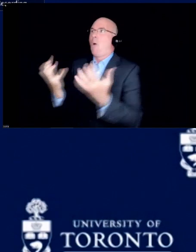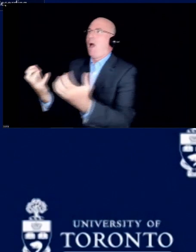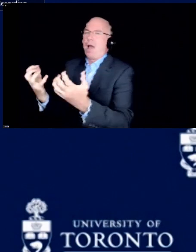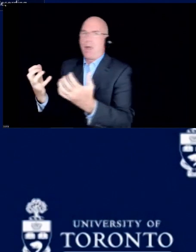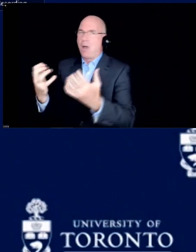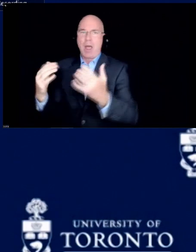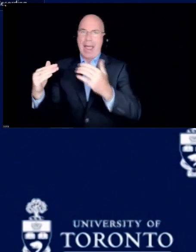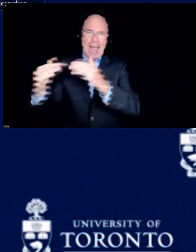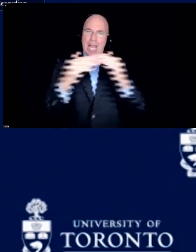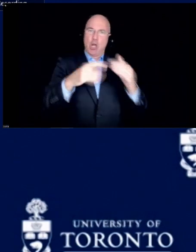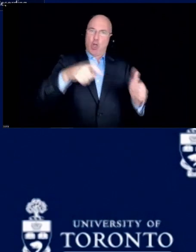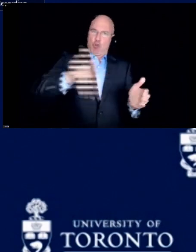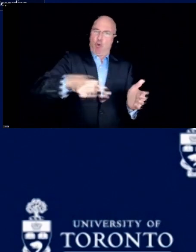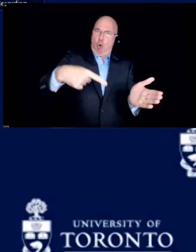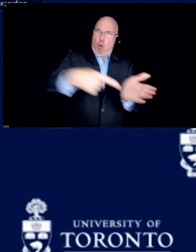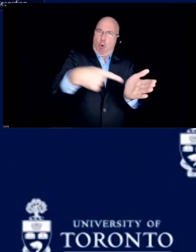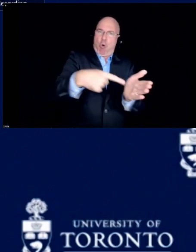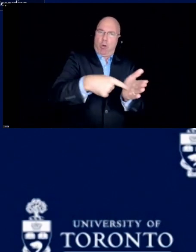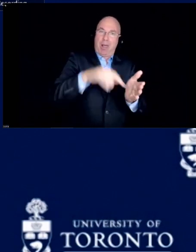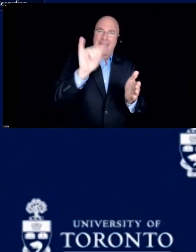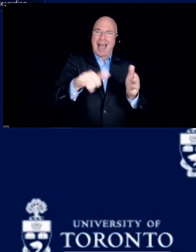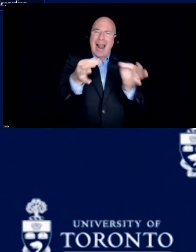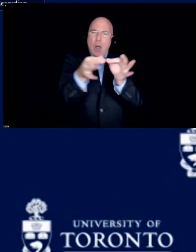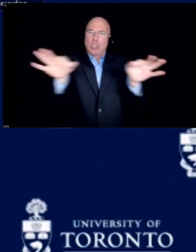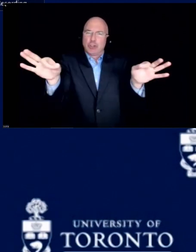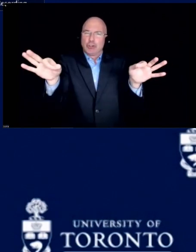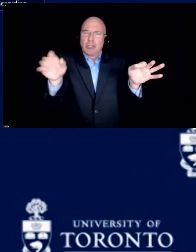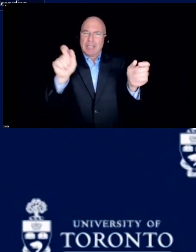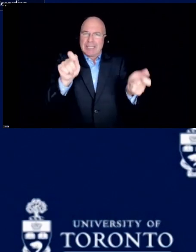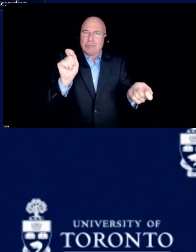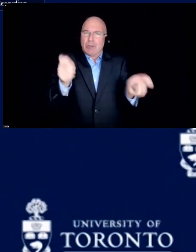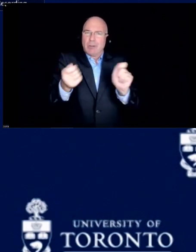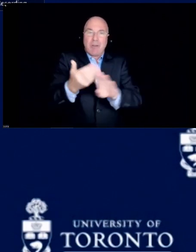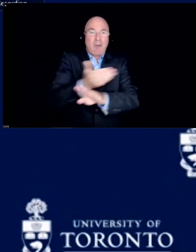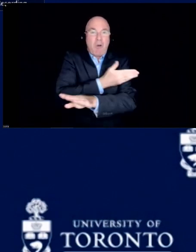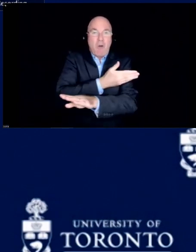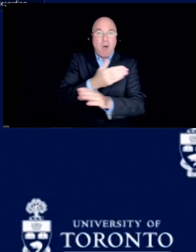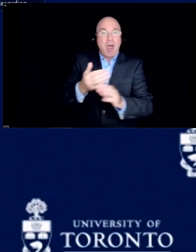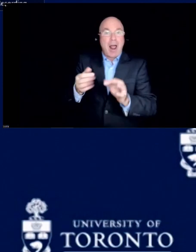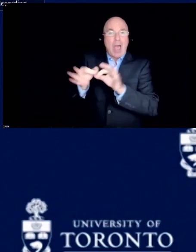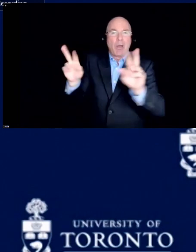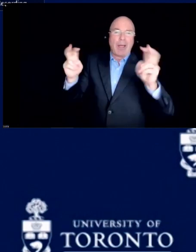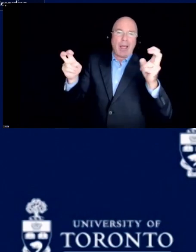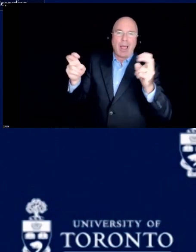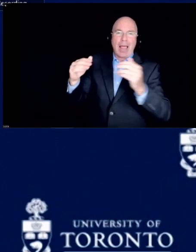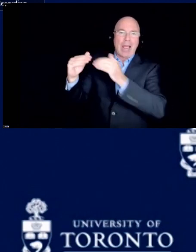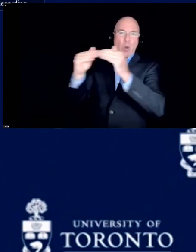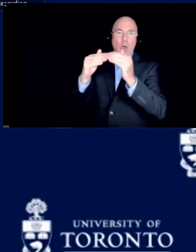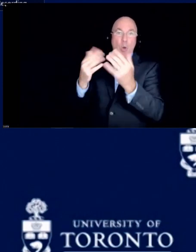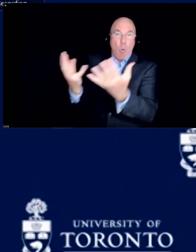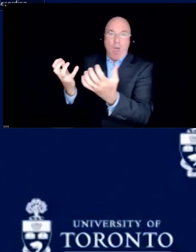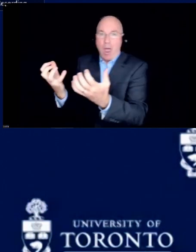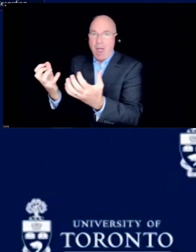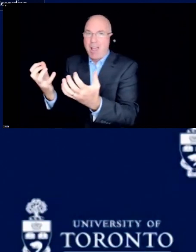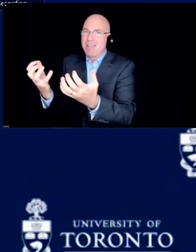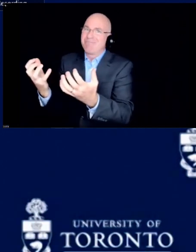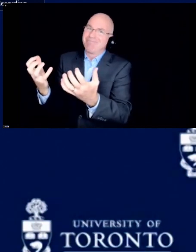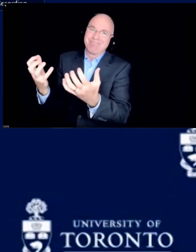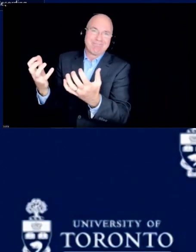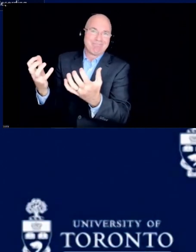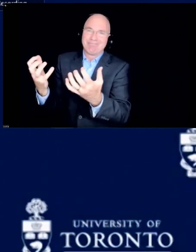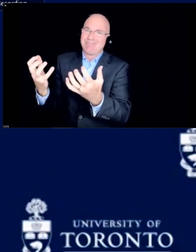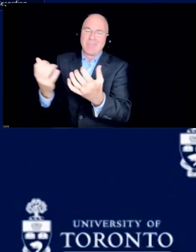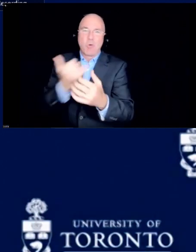As I've noted elsewhere, that language may have had a well-intentioned provenance, but it inadvertently perpetuates a